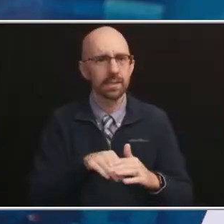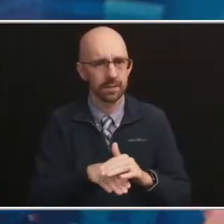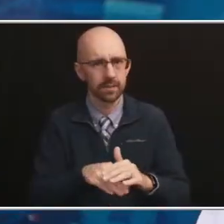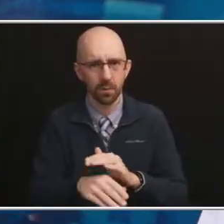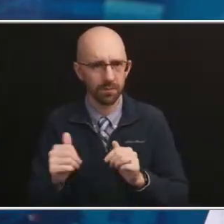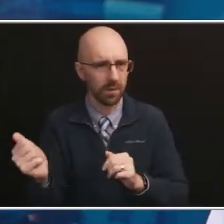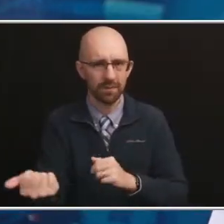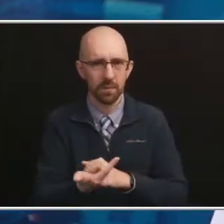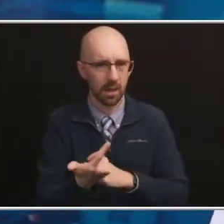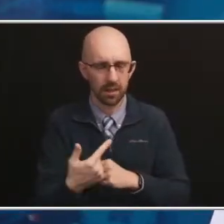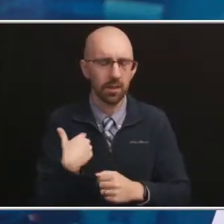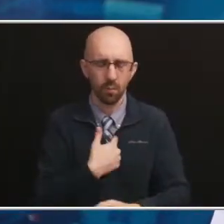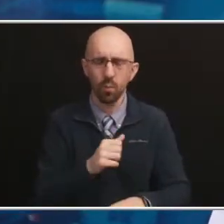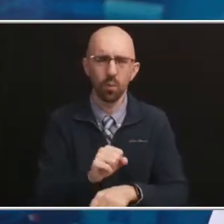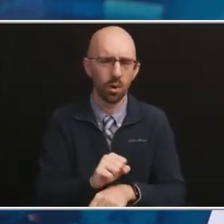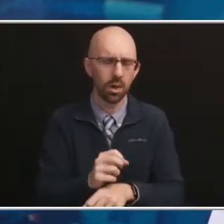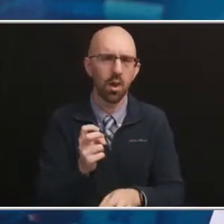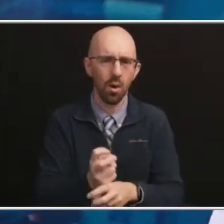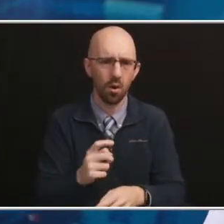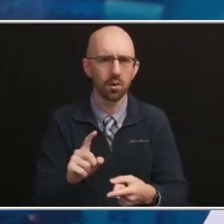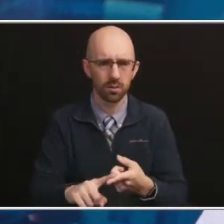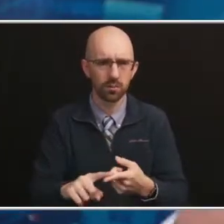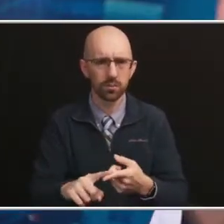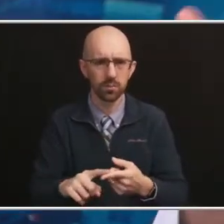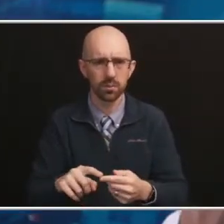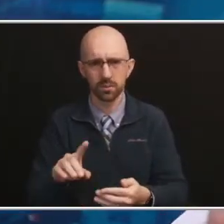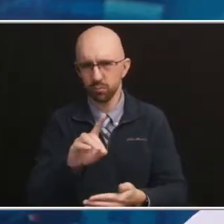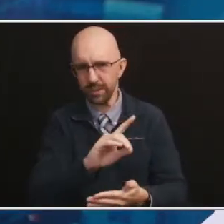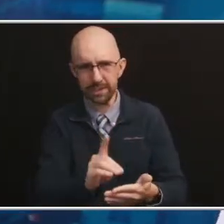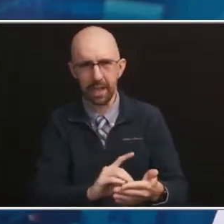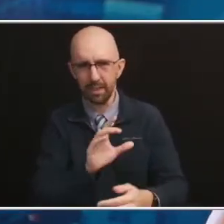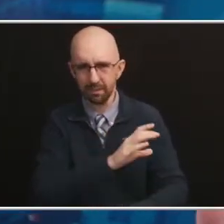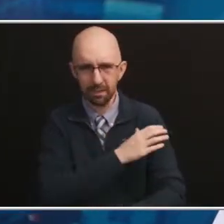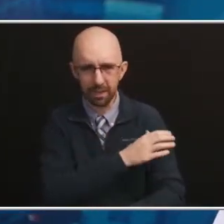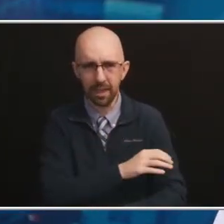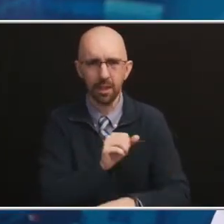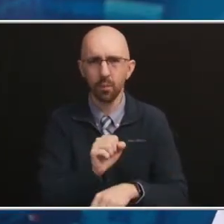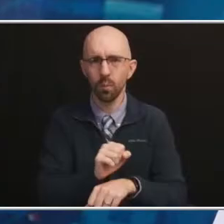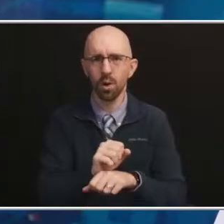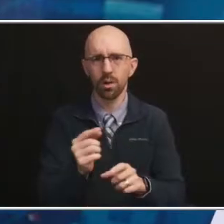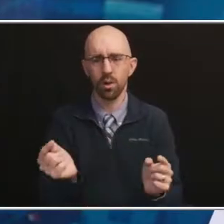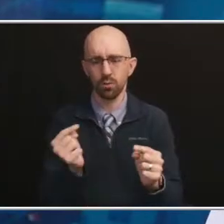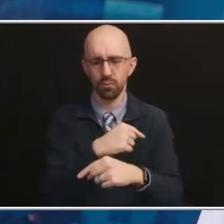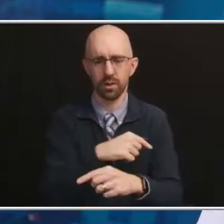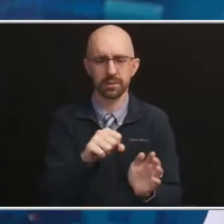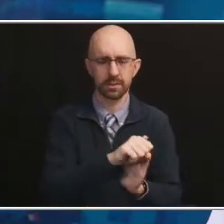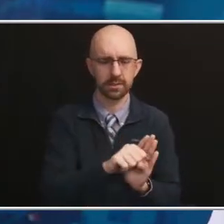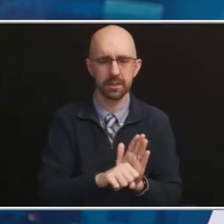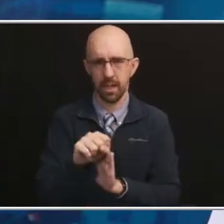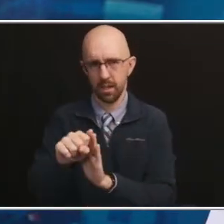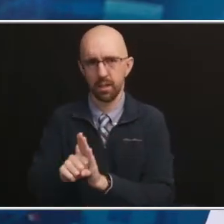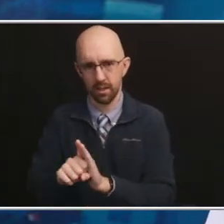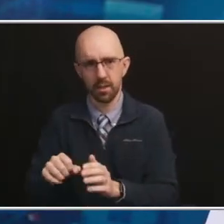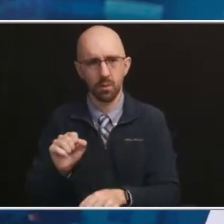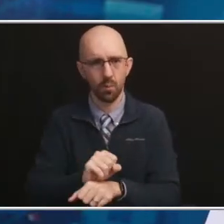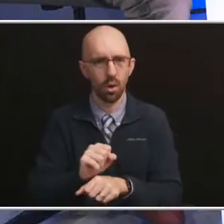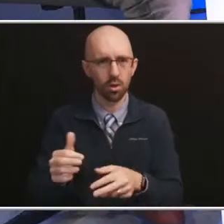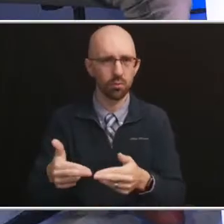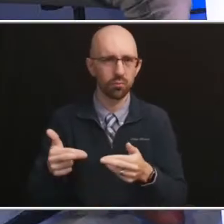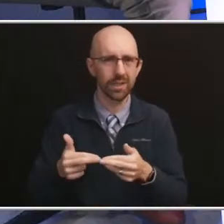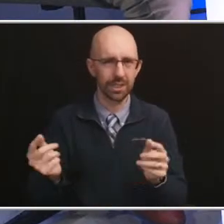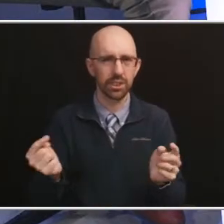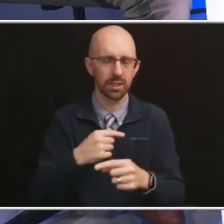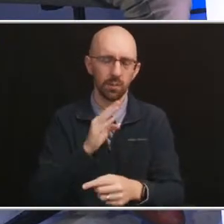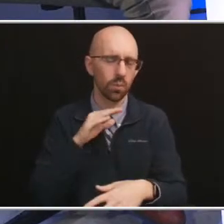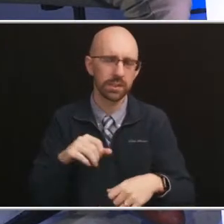we're working really hard to sort of redesign the clinic and work across the state and across the region to do that. But it's going to take time. Time